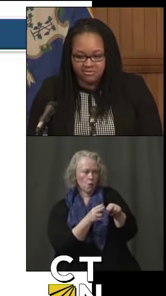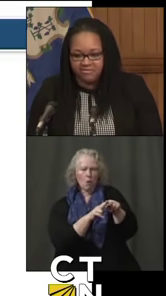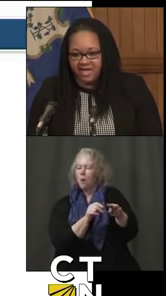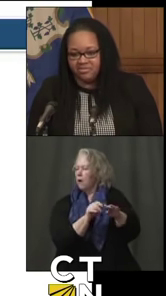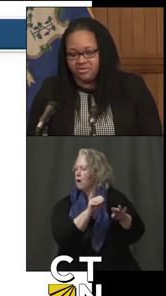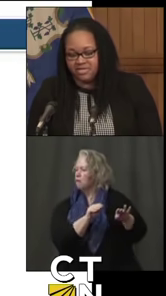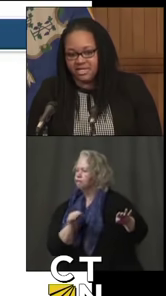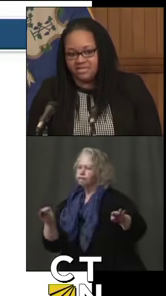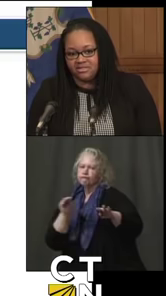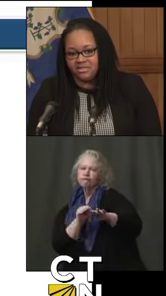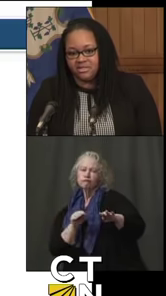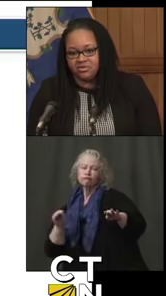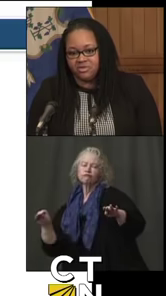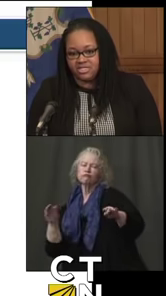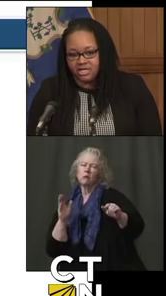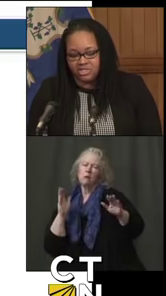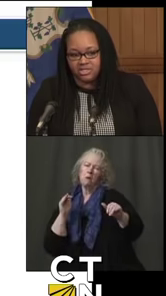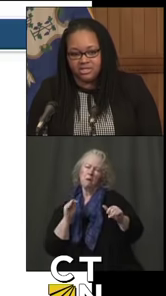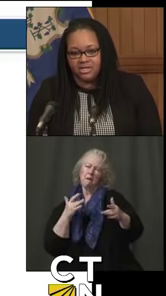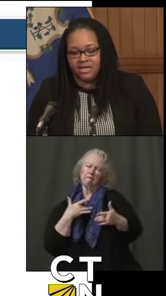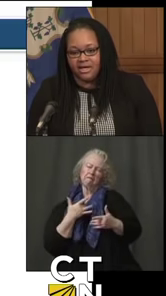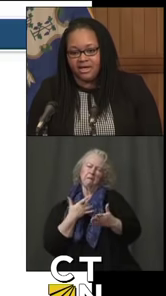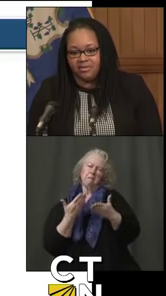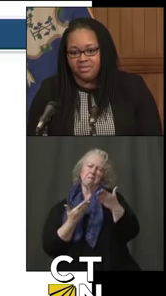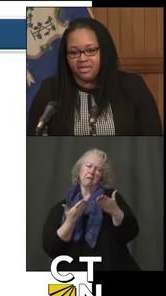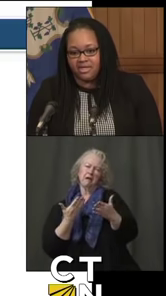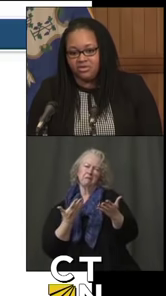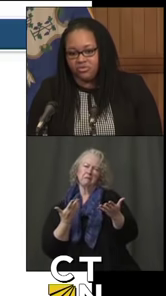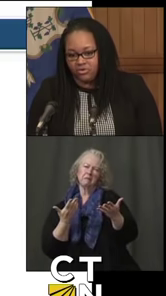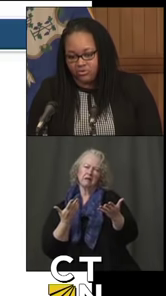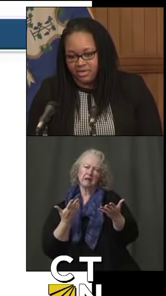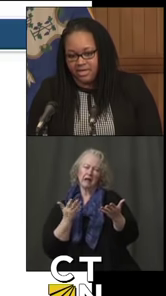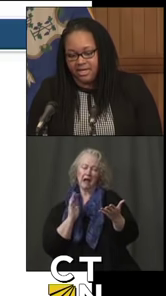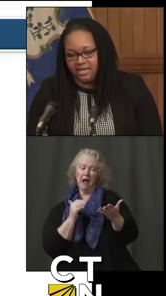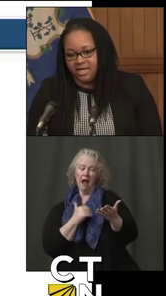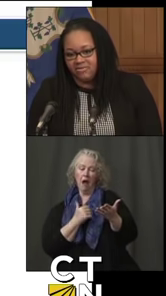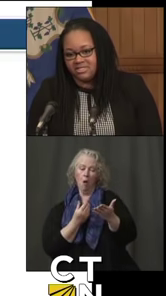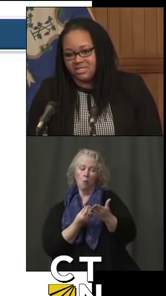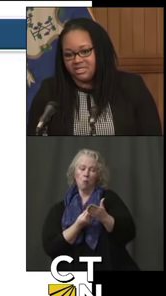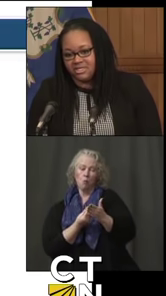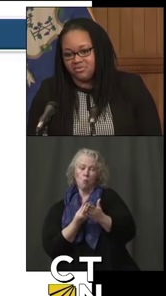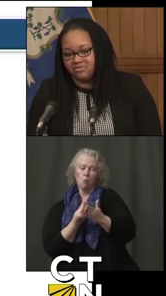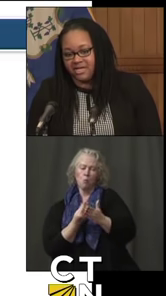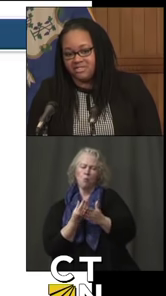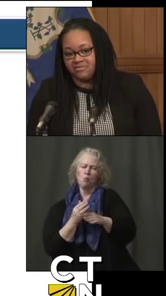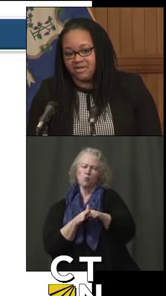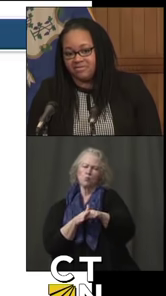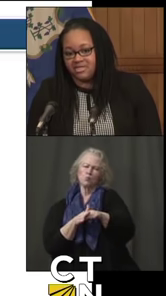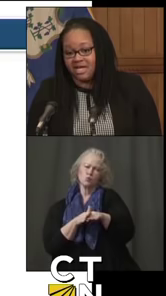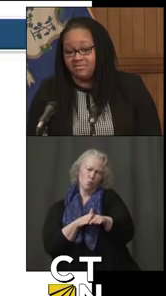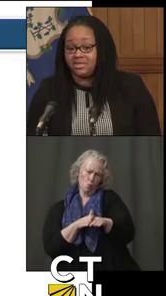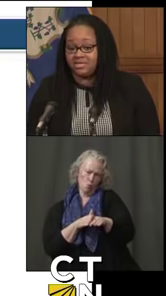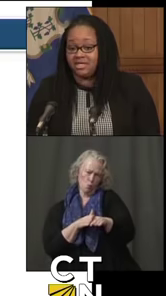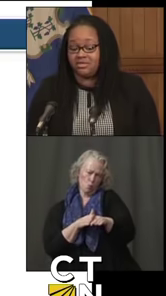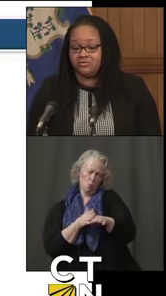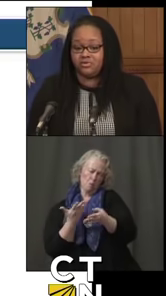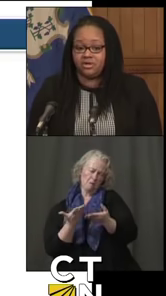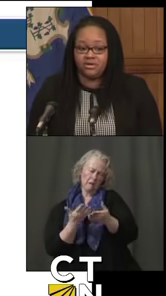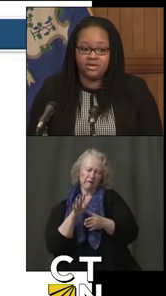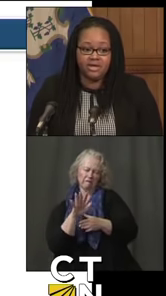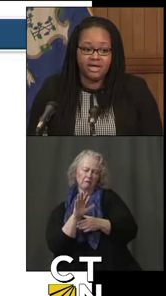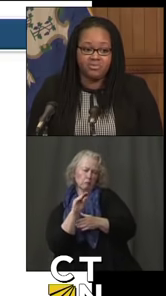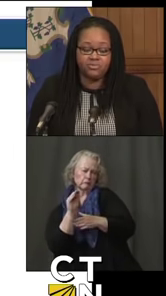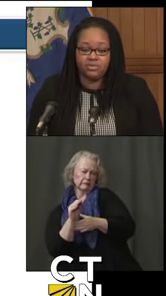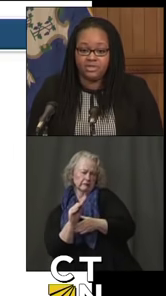about a 5% reduction in growth rate, and obviously that's reflective of the timing it takes